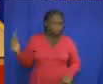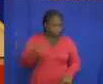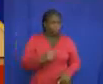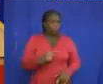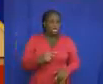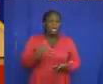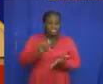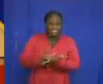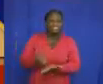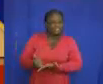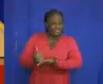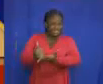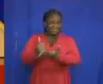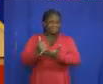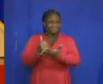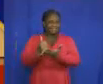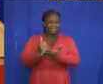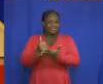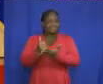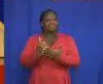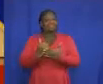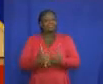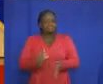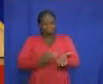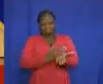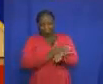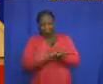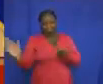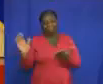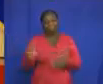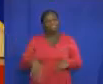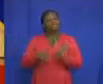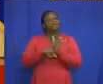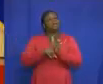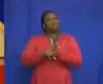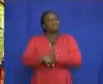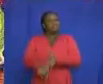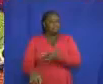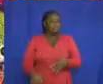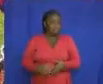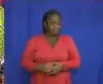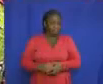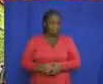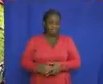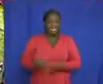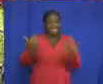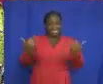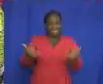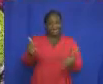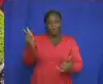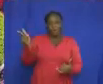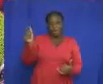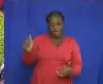na ɛbɛboa ama yɛatumi apam yare ɛfiri yɛn man mu. Anyame me kagya ochi na